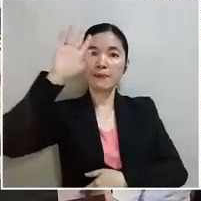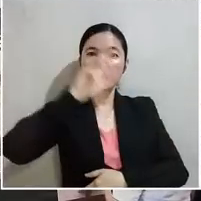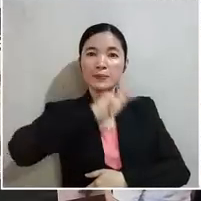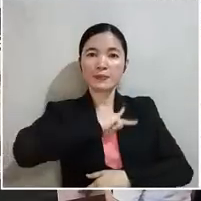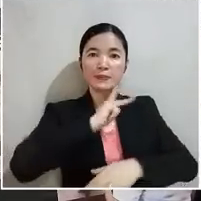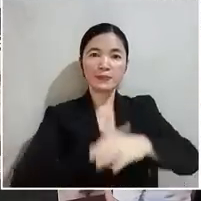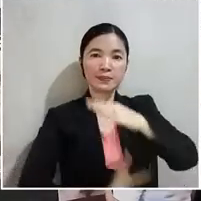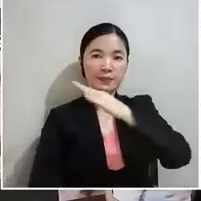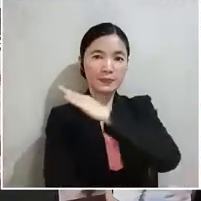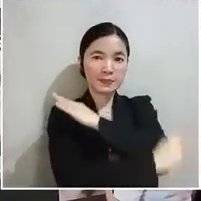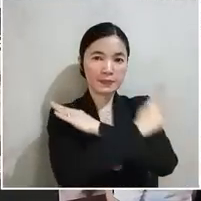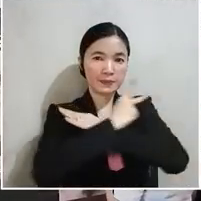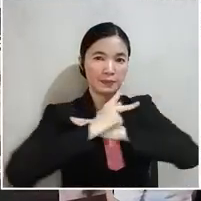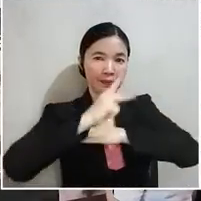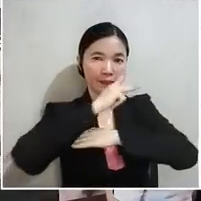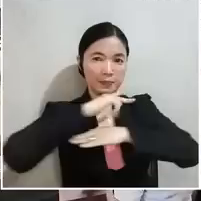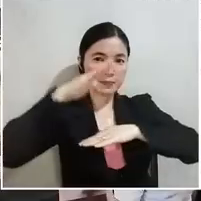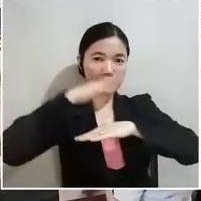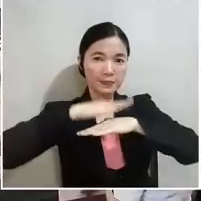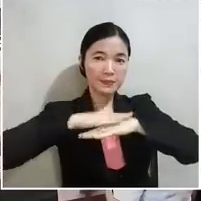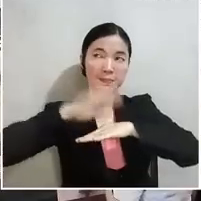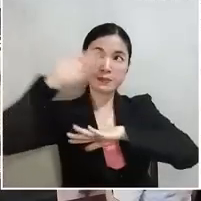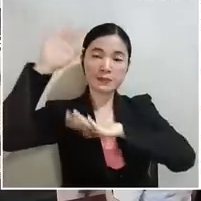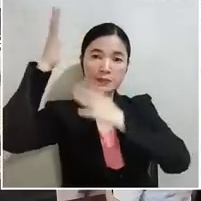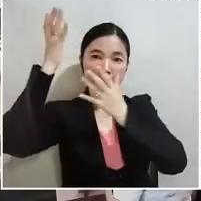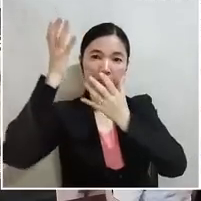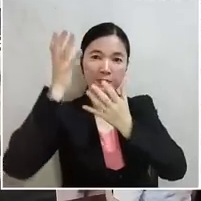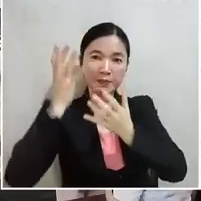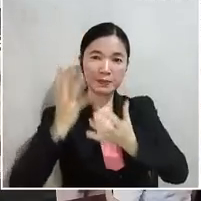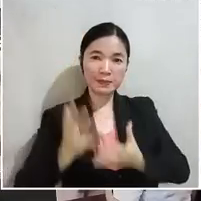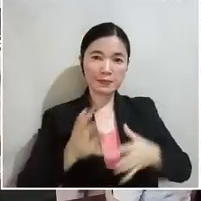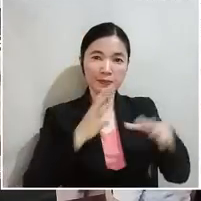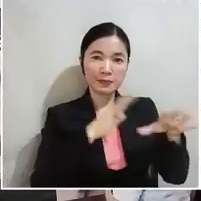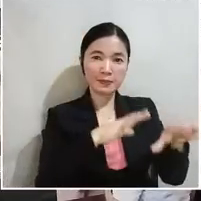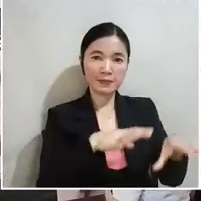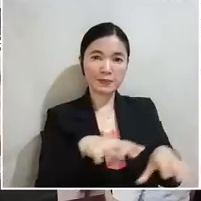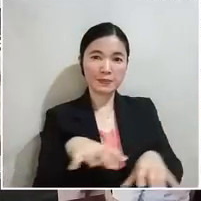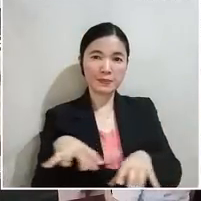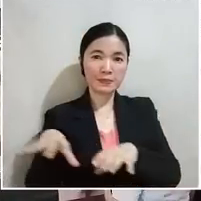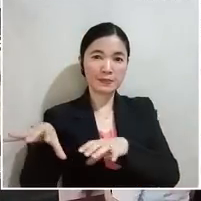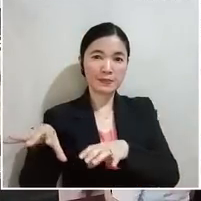name. Thy kingdom come, thy will be